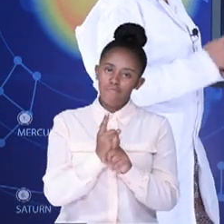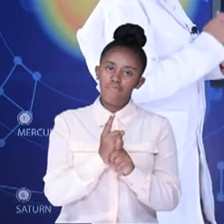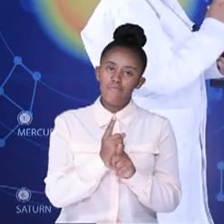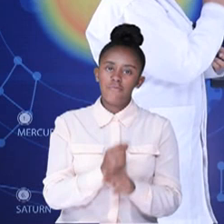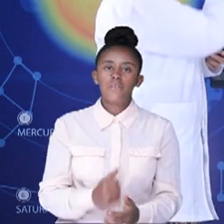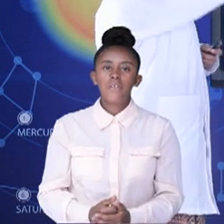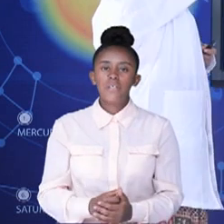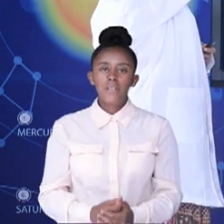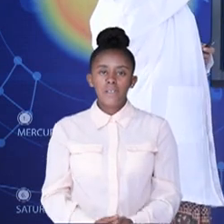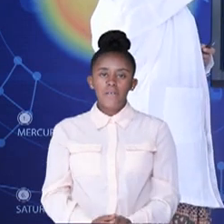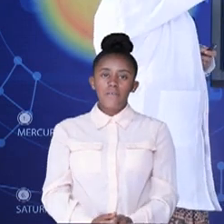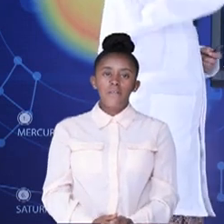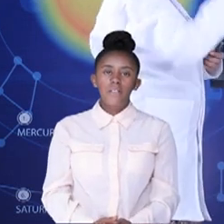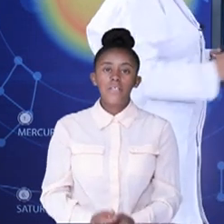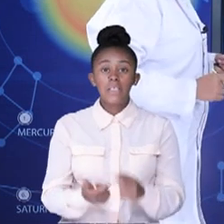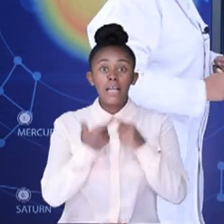The next question,